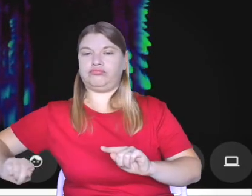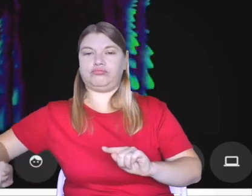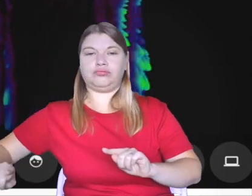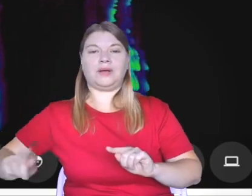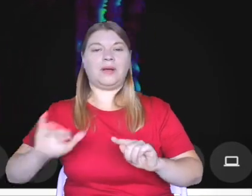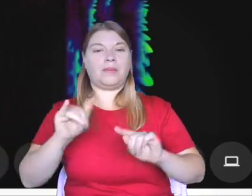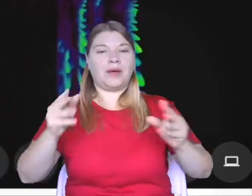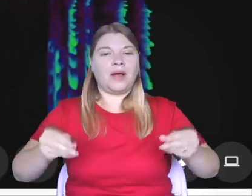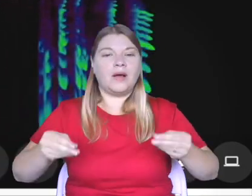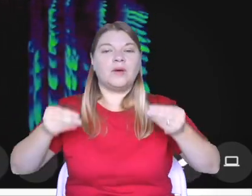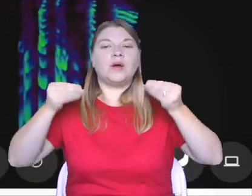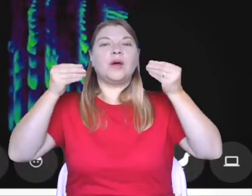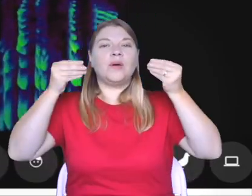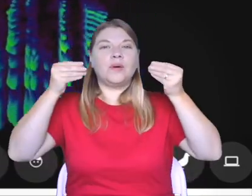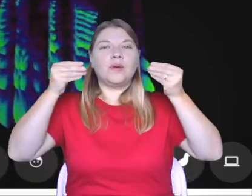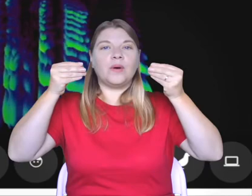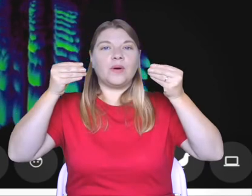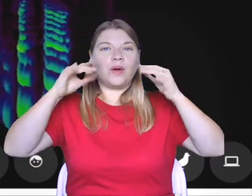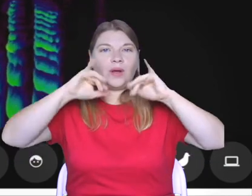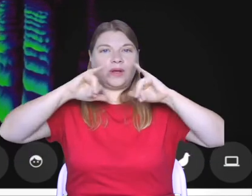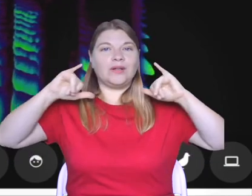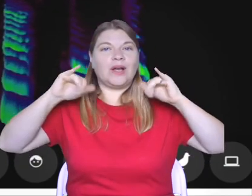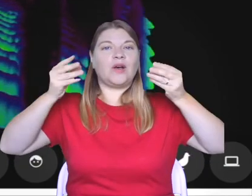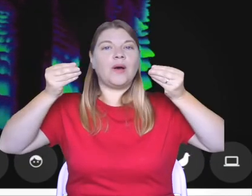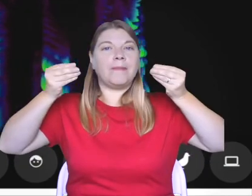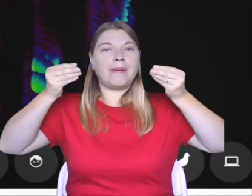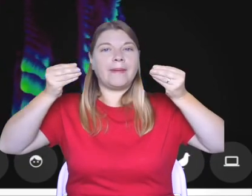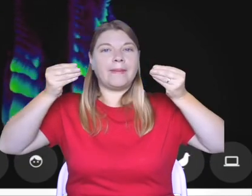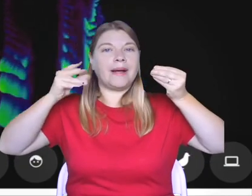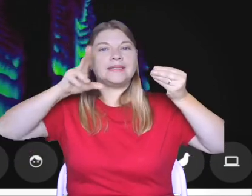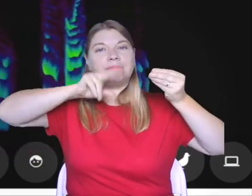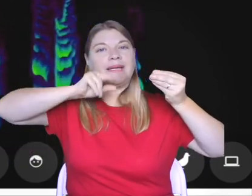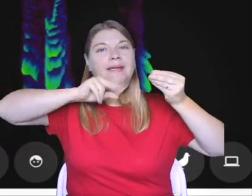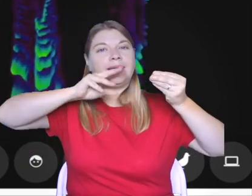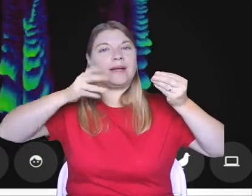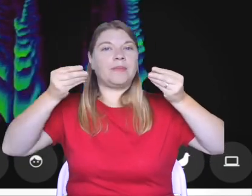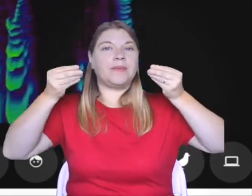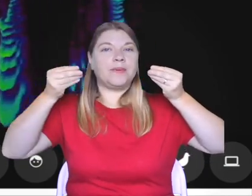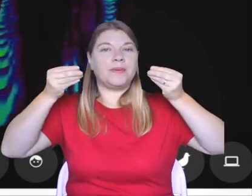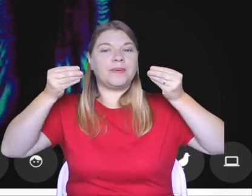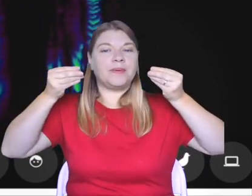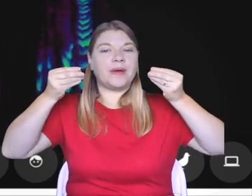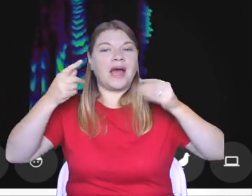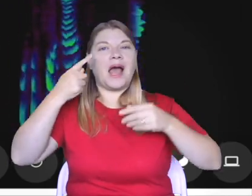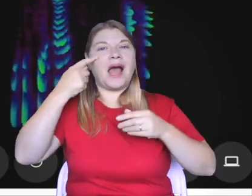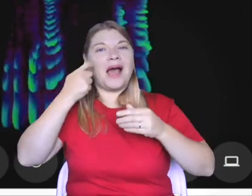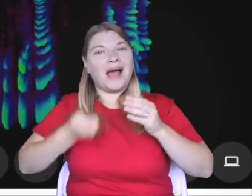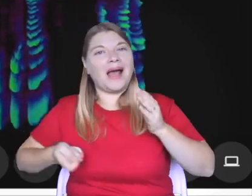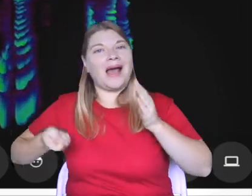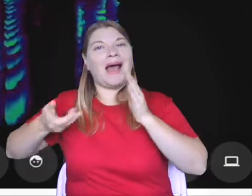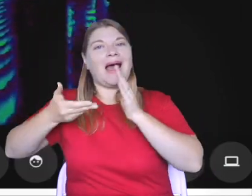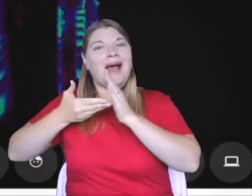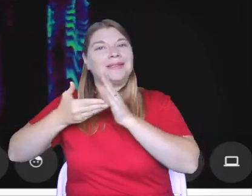if I put it in front of the tinfoil, you can see it adds a